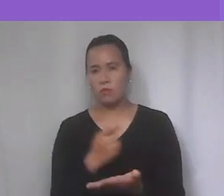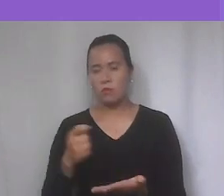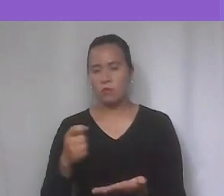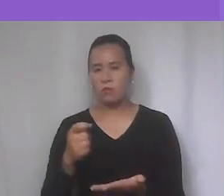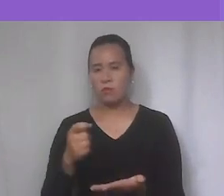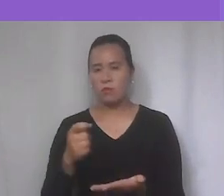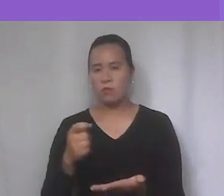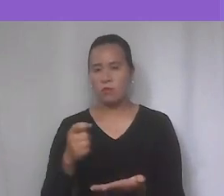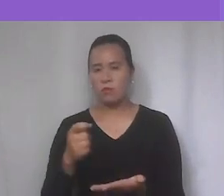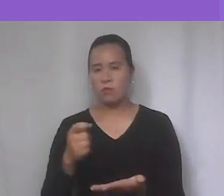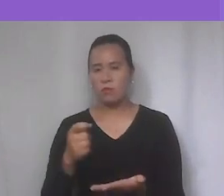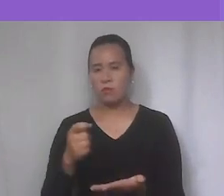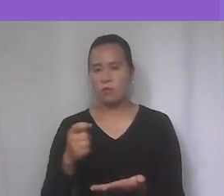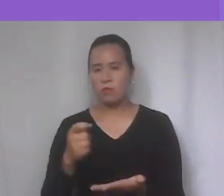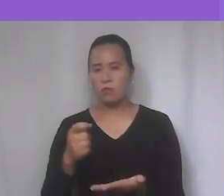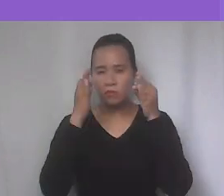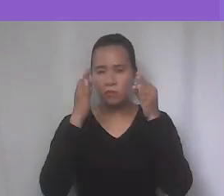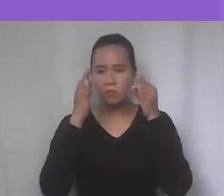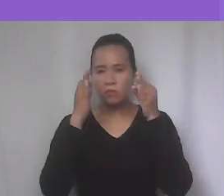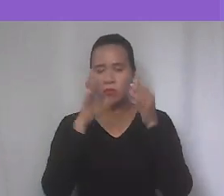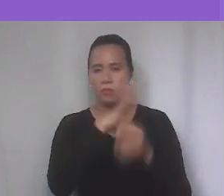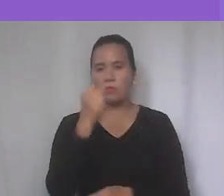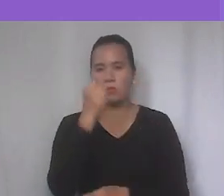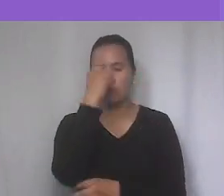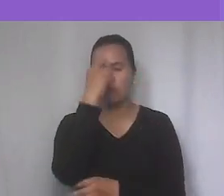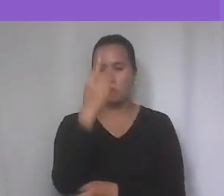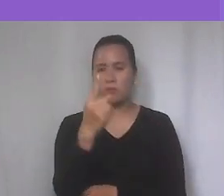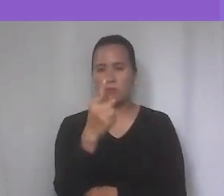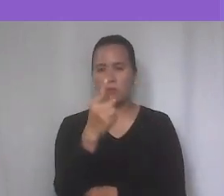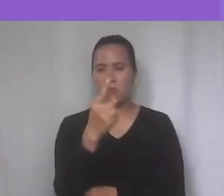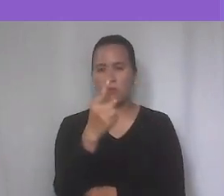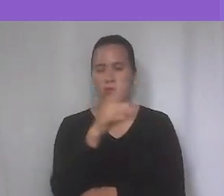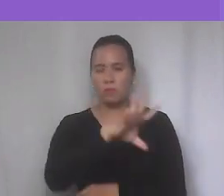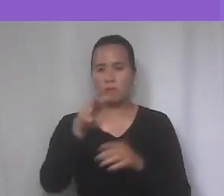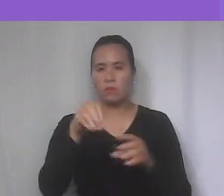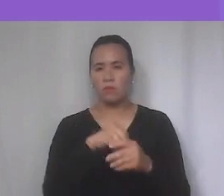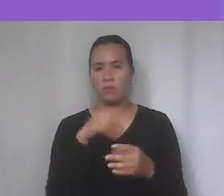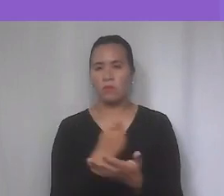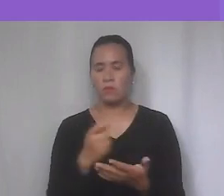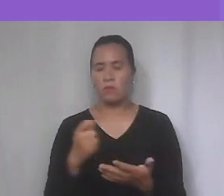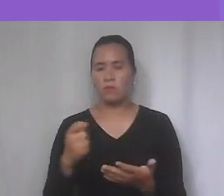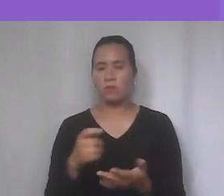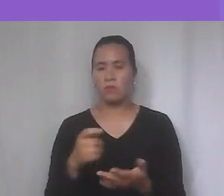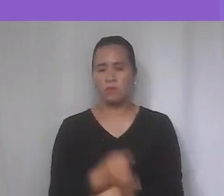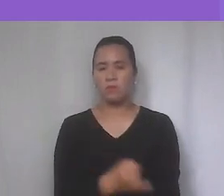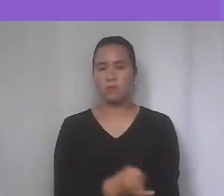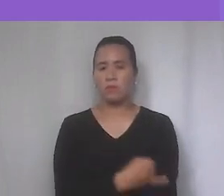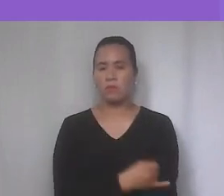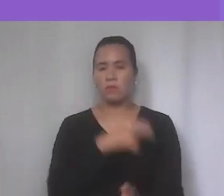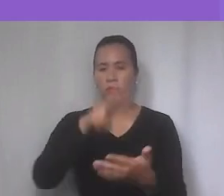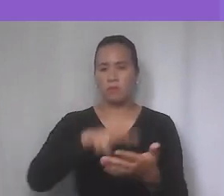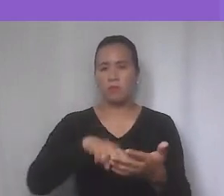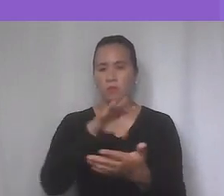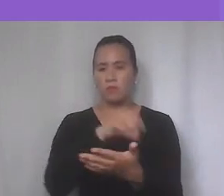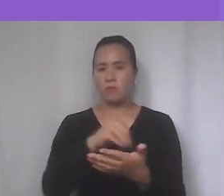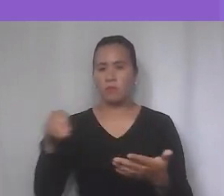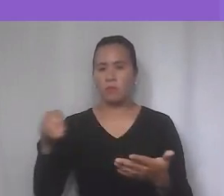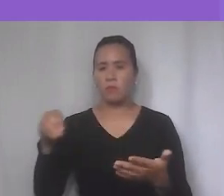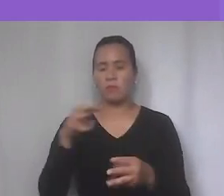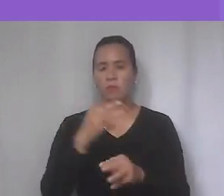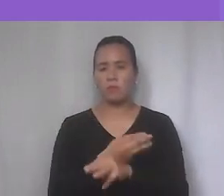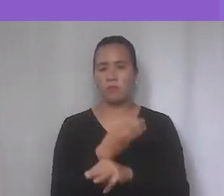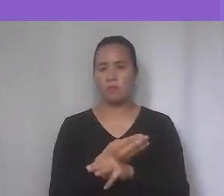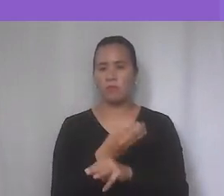digital learning tools from Microsoft Education that can help increase focus, concentration, and understanding,